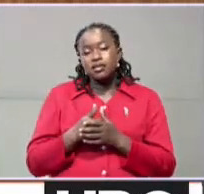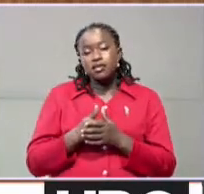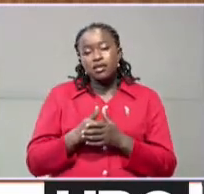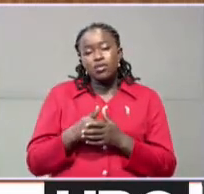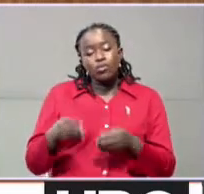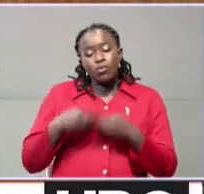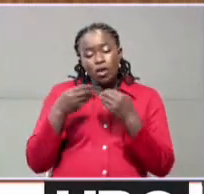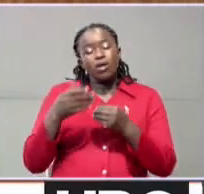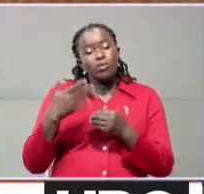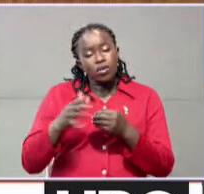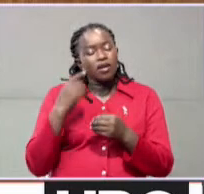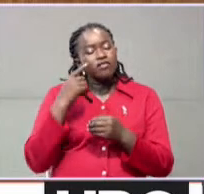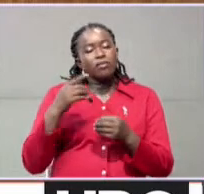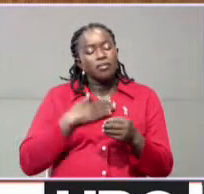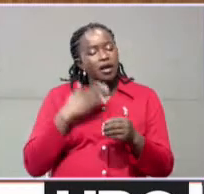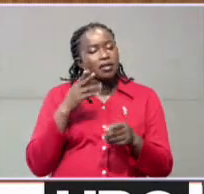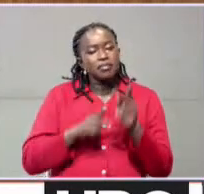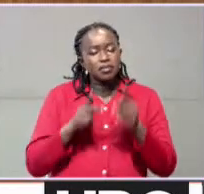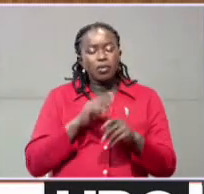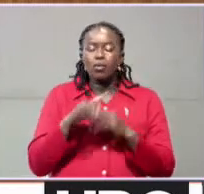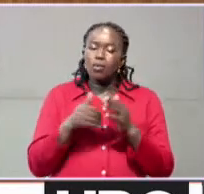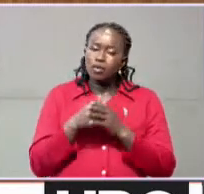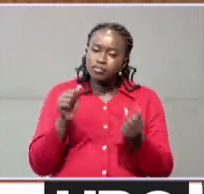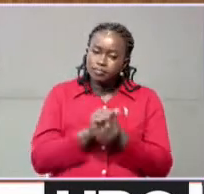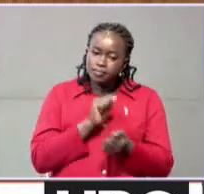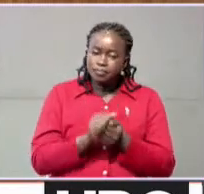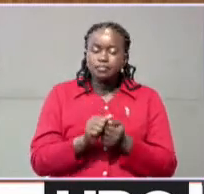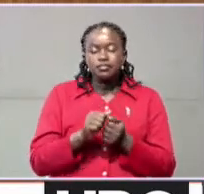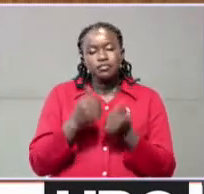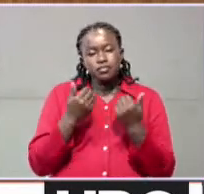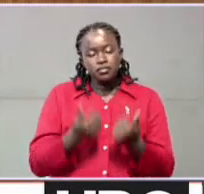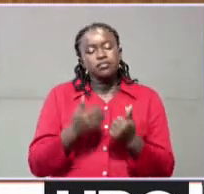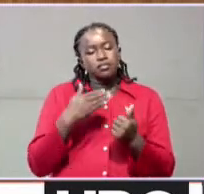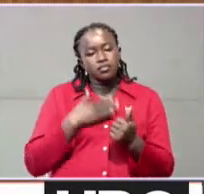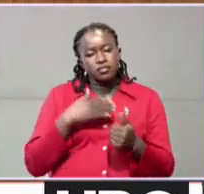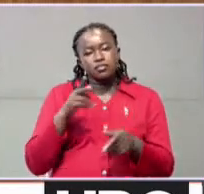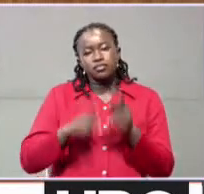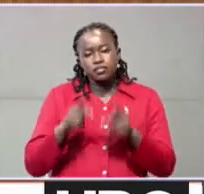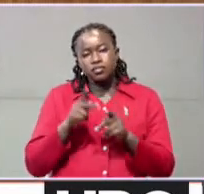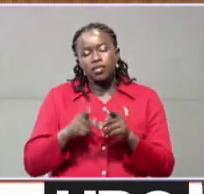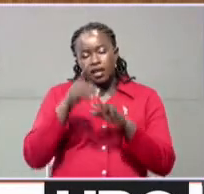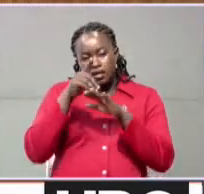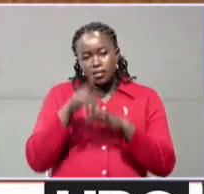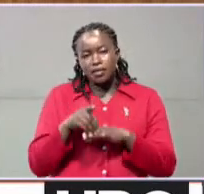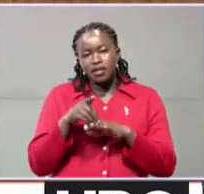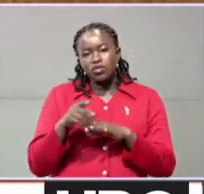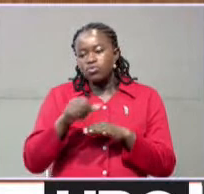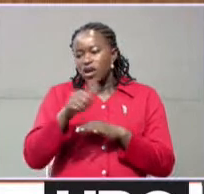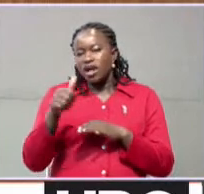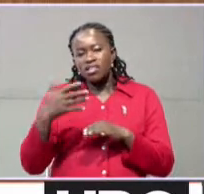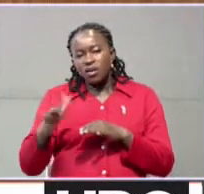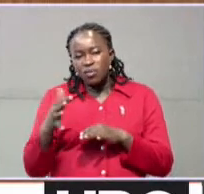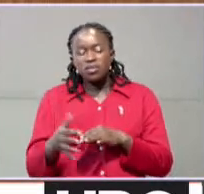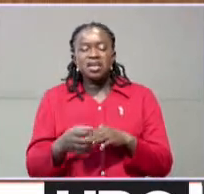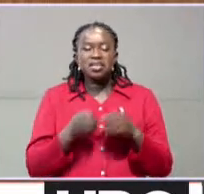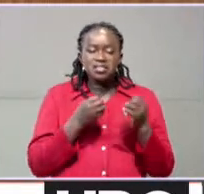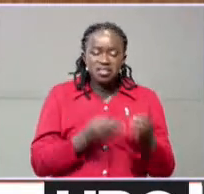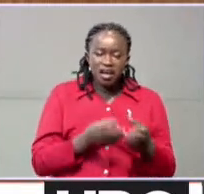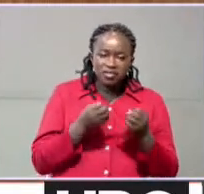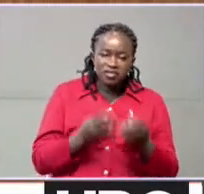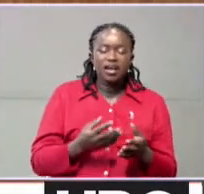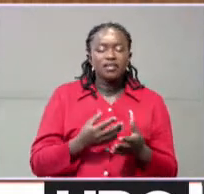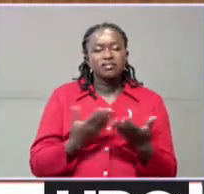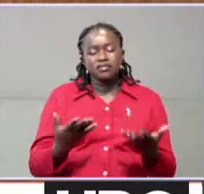destroyed now my people are bending on running waters full of dust and suit